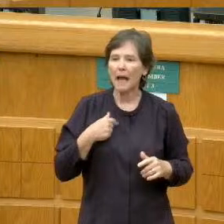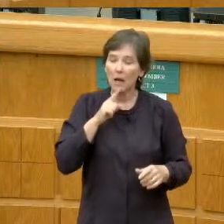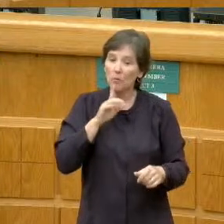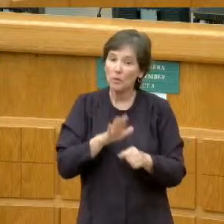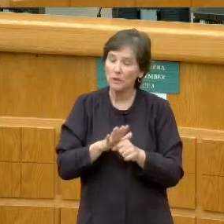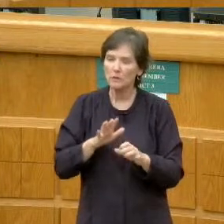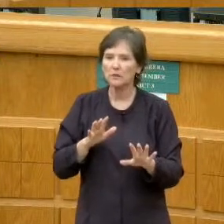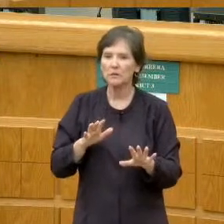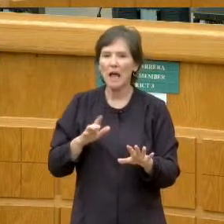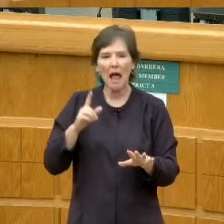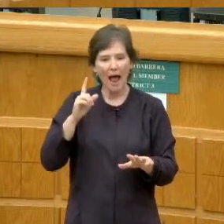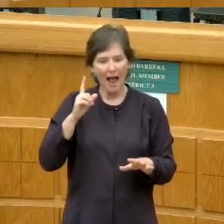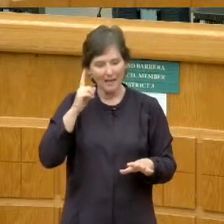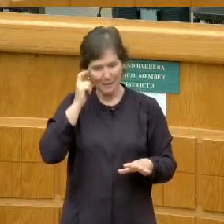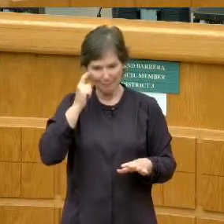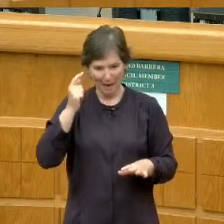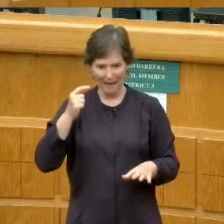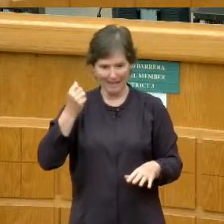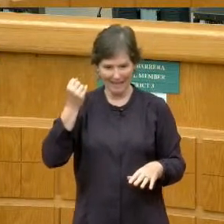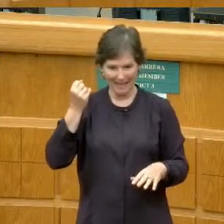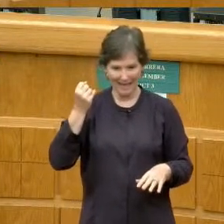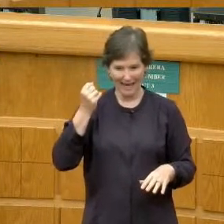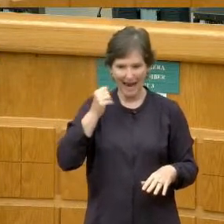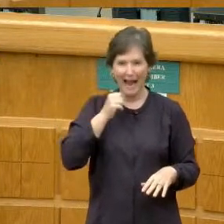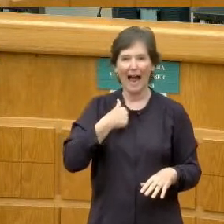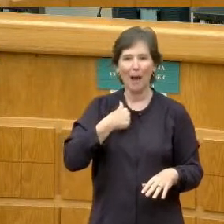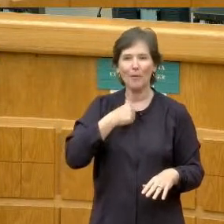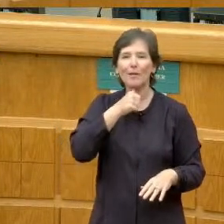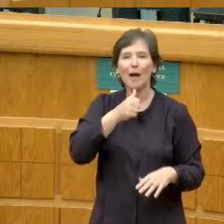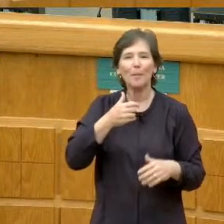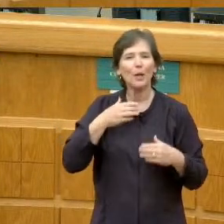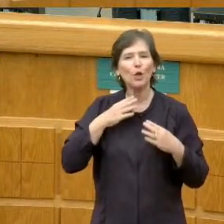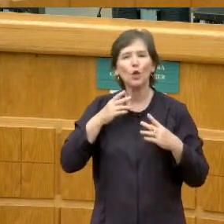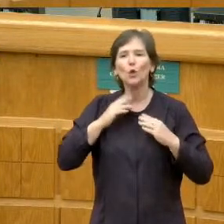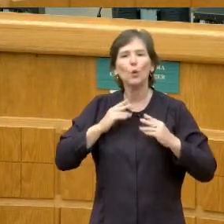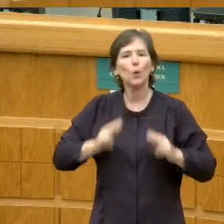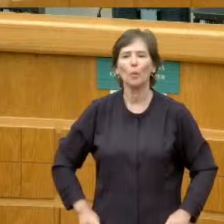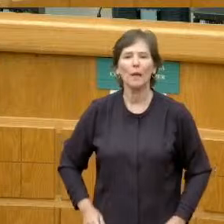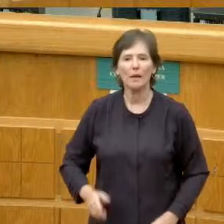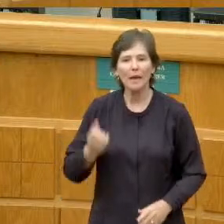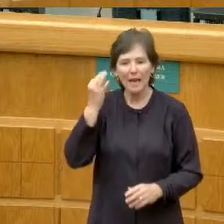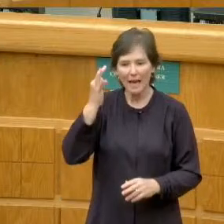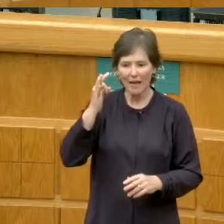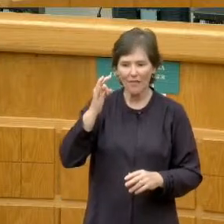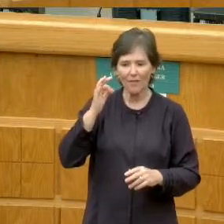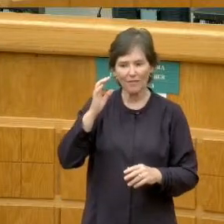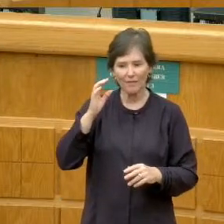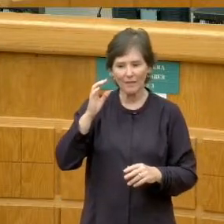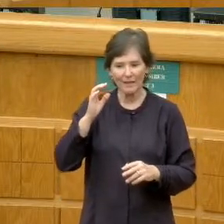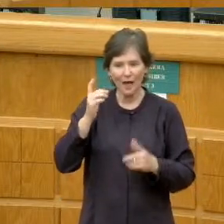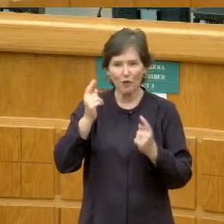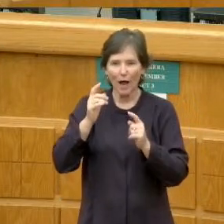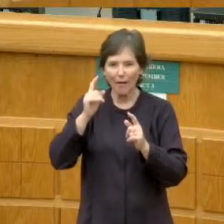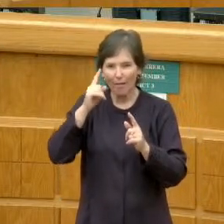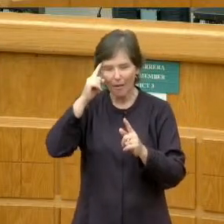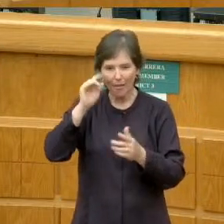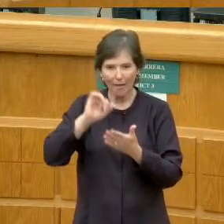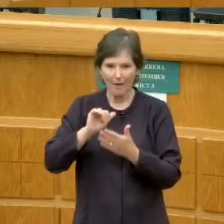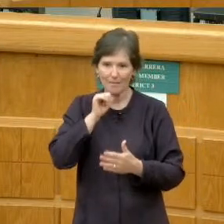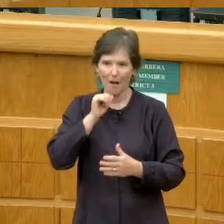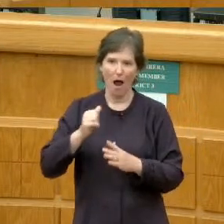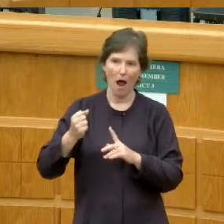I wouldn't be human if I didn't say that it affects me every day that we make these announcements regarding our cases,